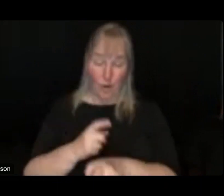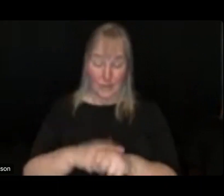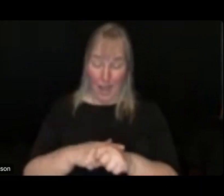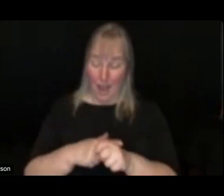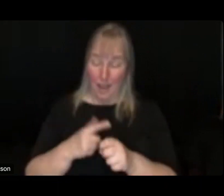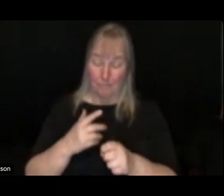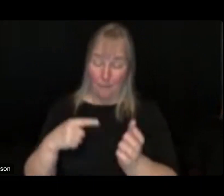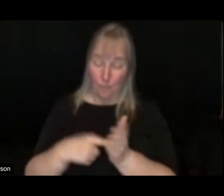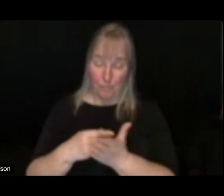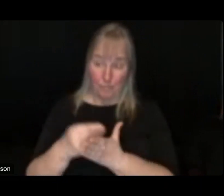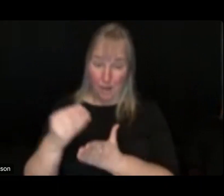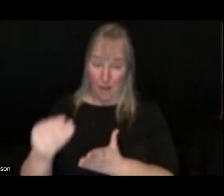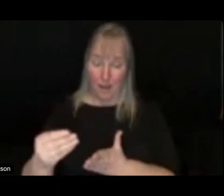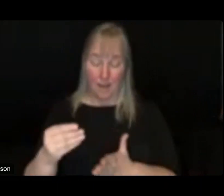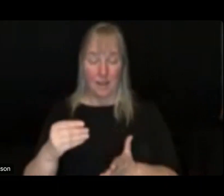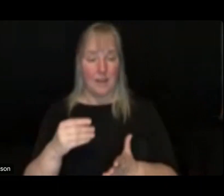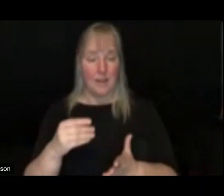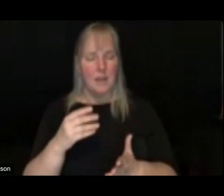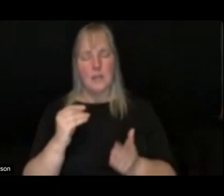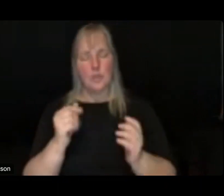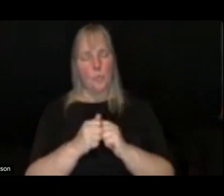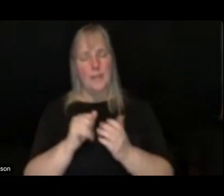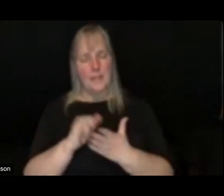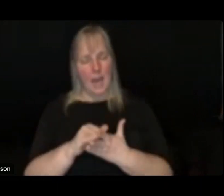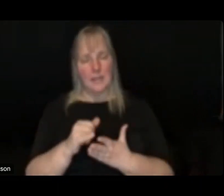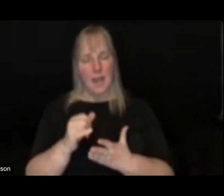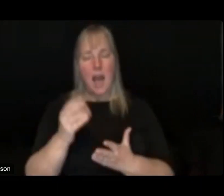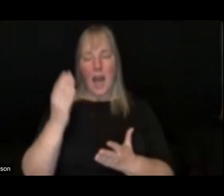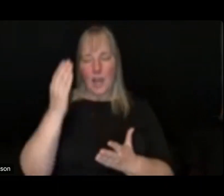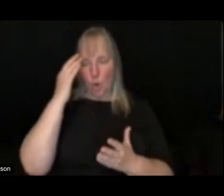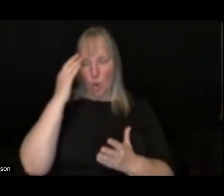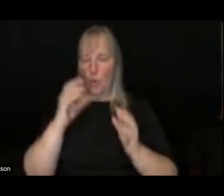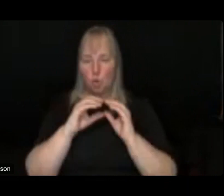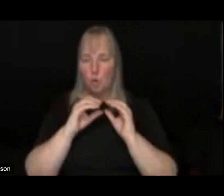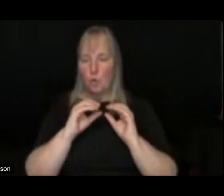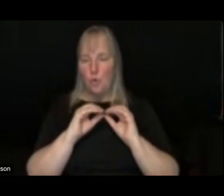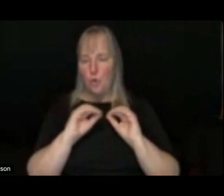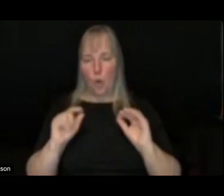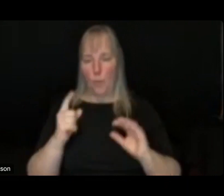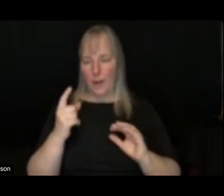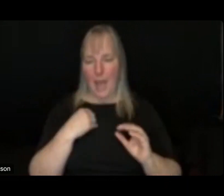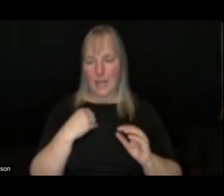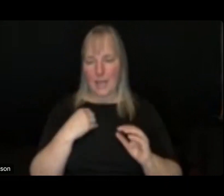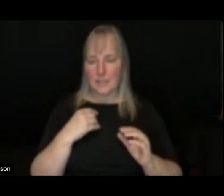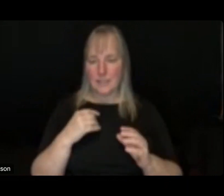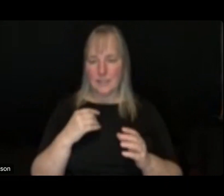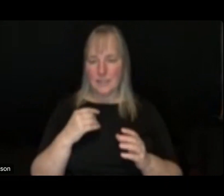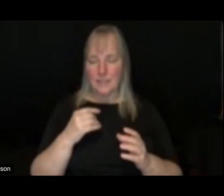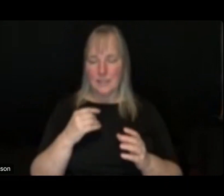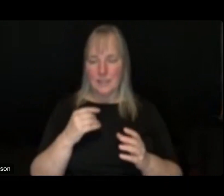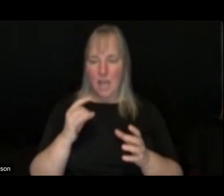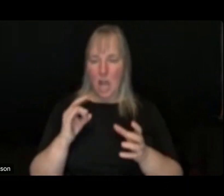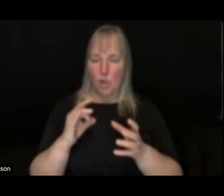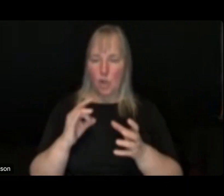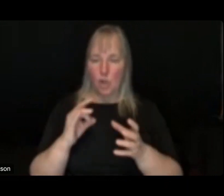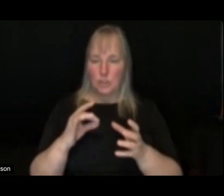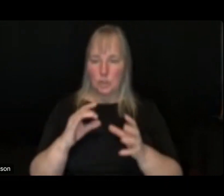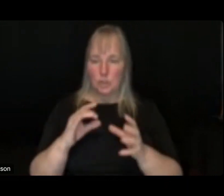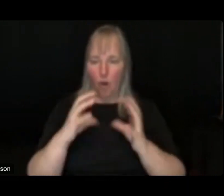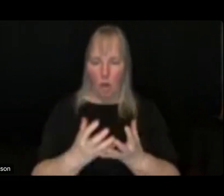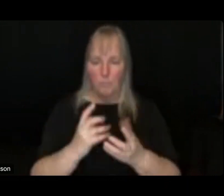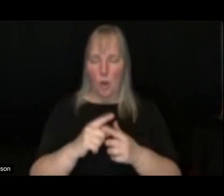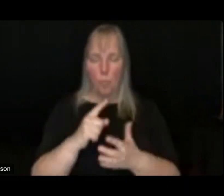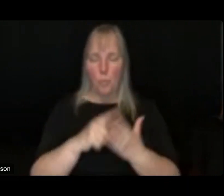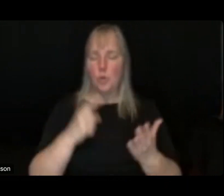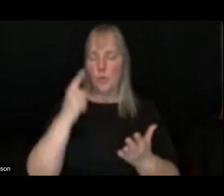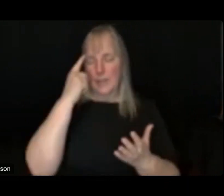So with that, I mean, how do you, I know nobody has a crystal ball. What do you see things going to happen the next year also, like your